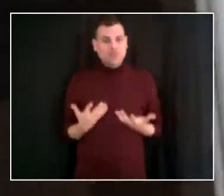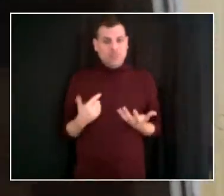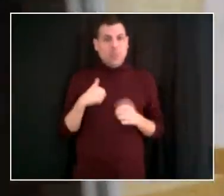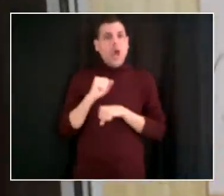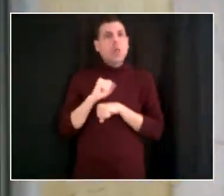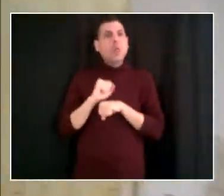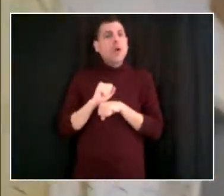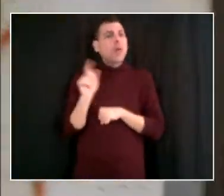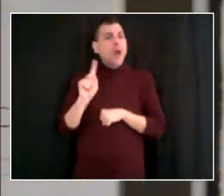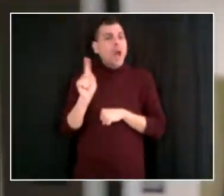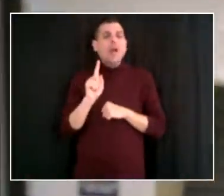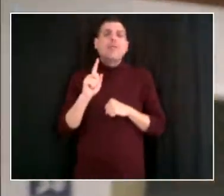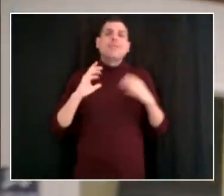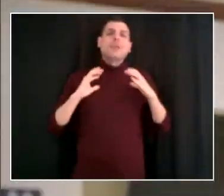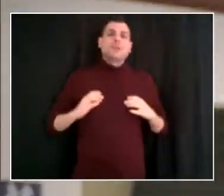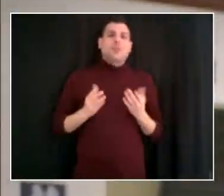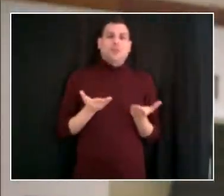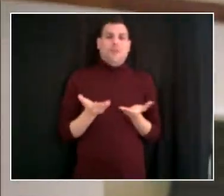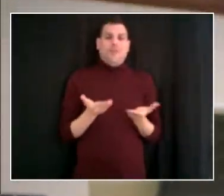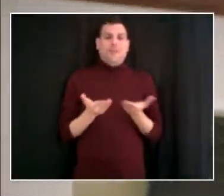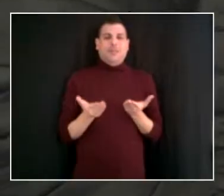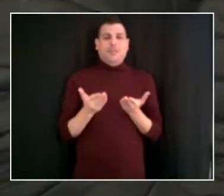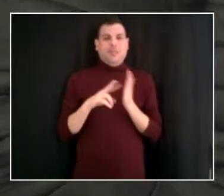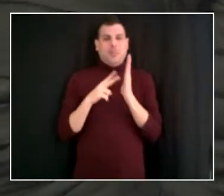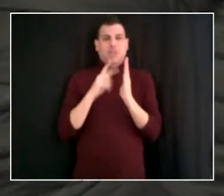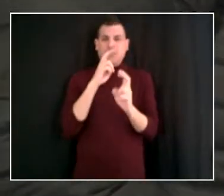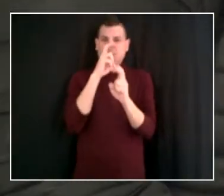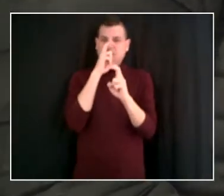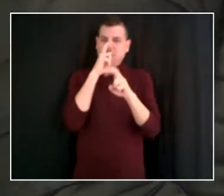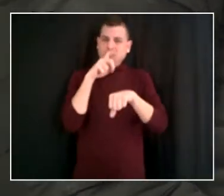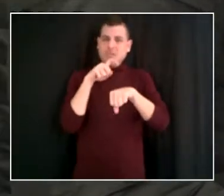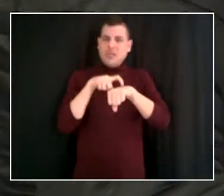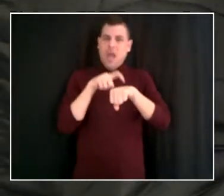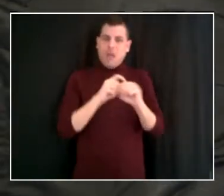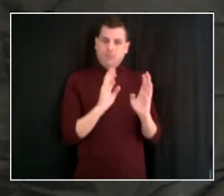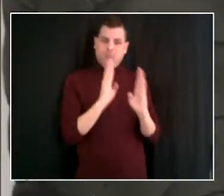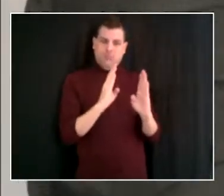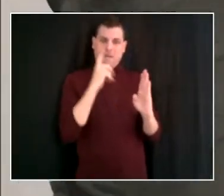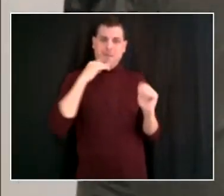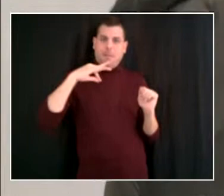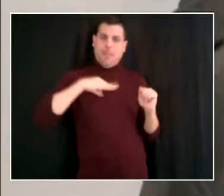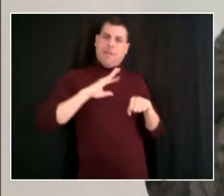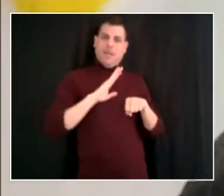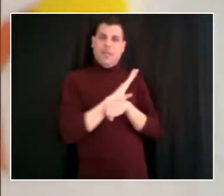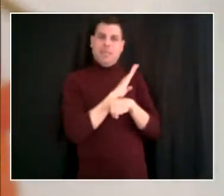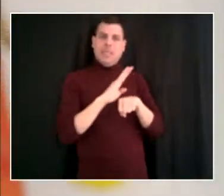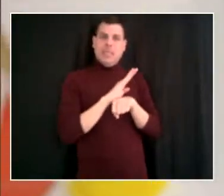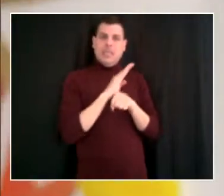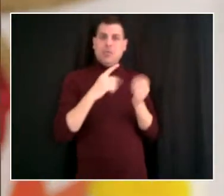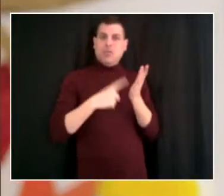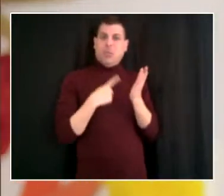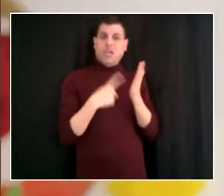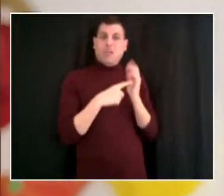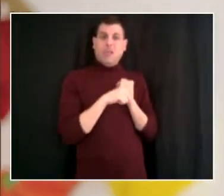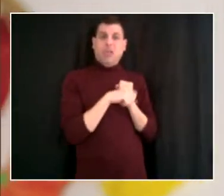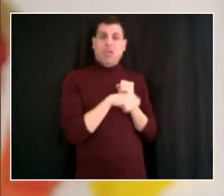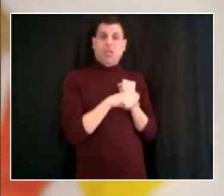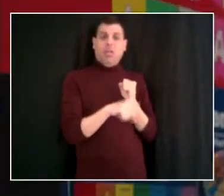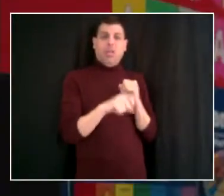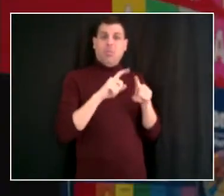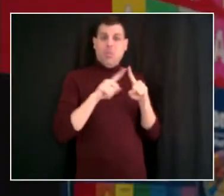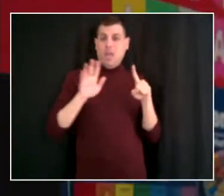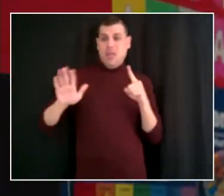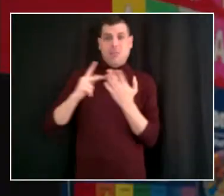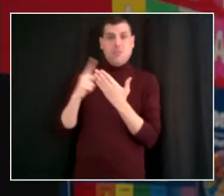You have to come in the time that benefits the business. Doing the extended day, this balances out everything, this